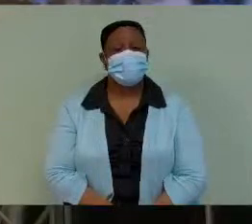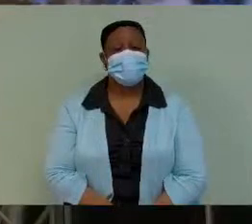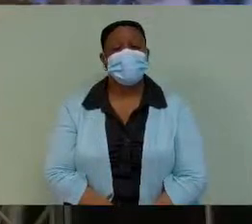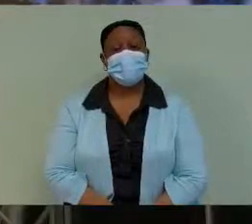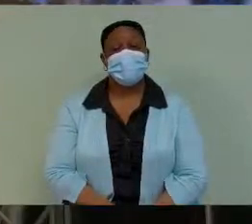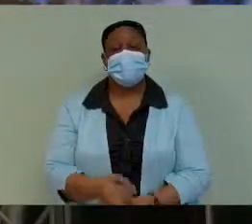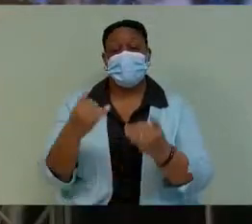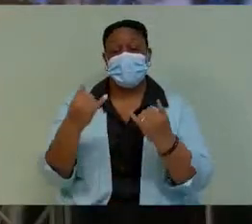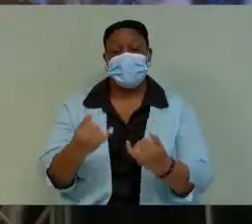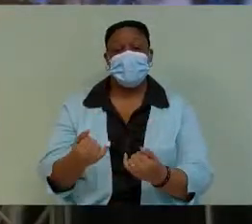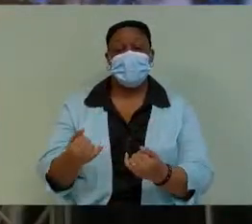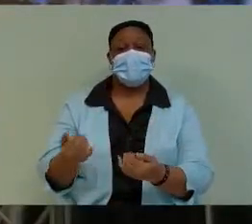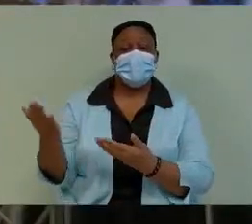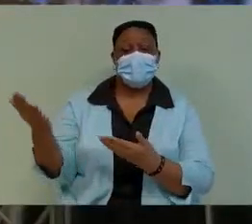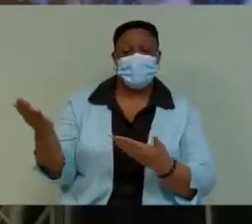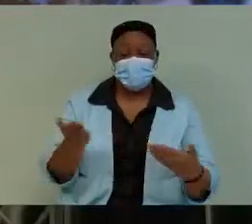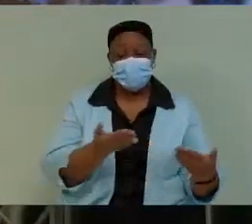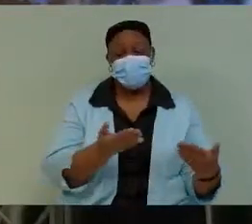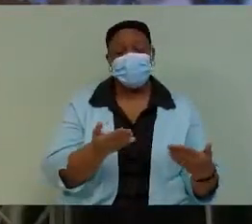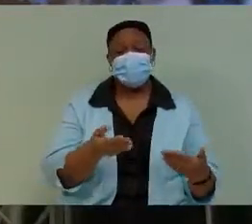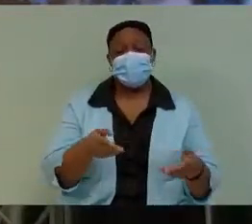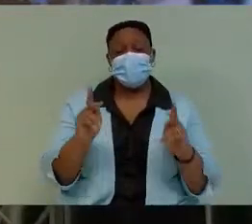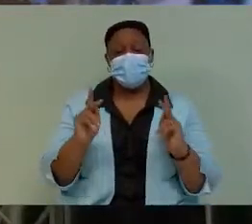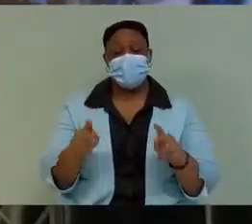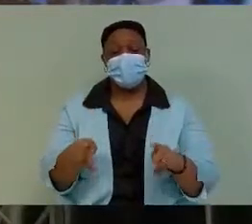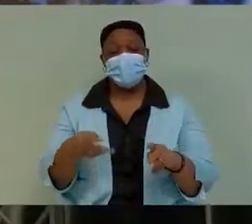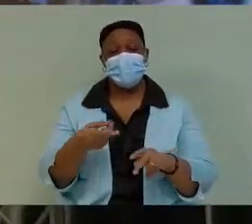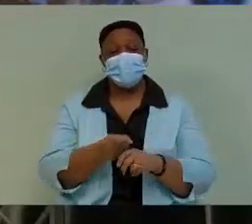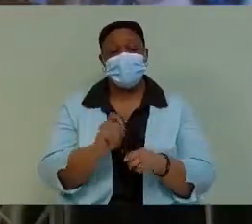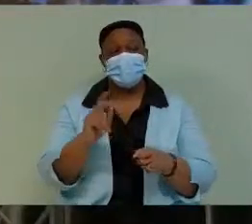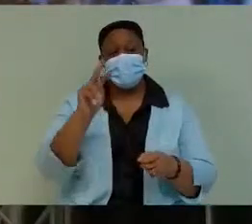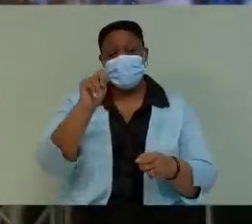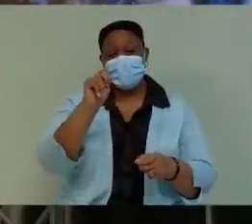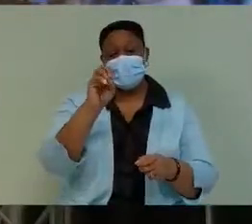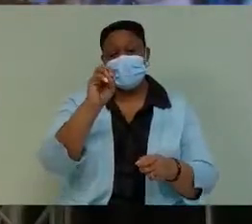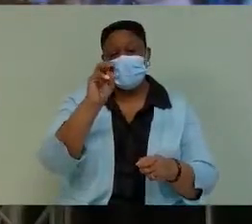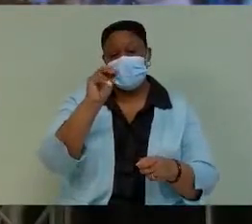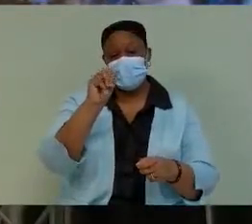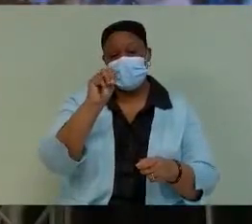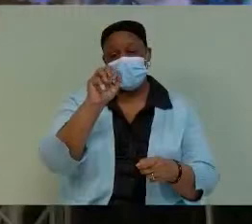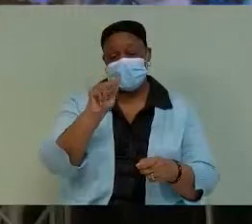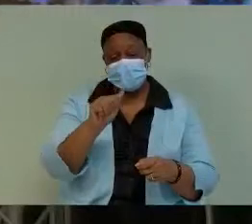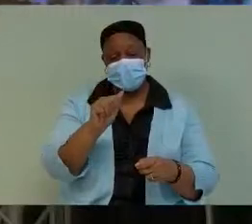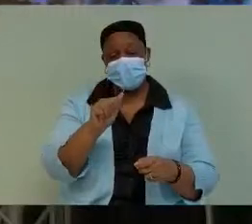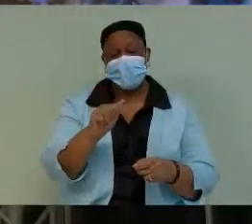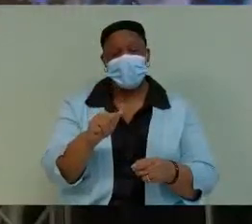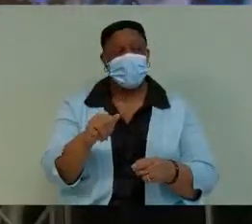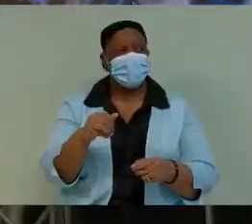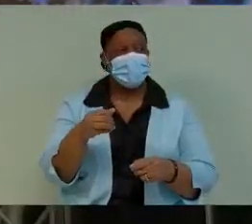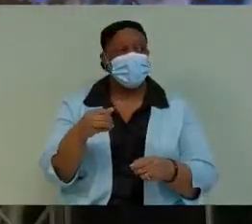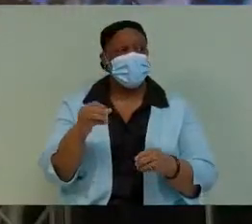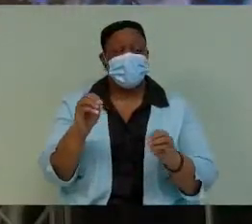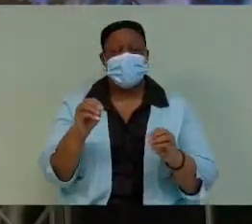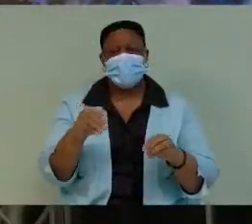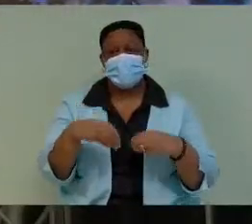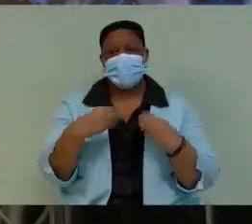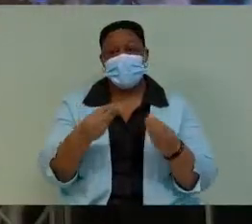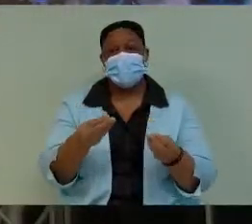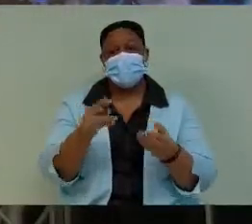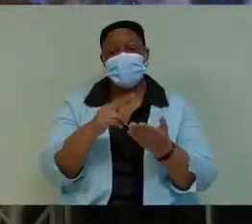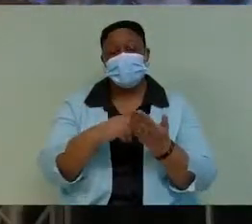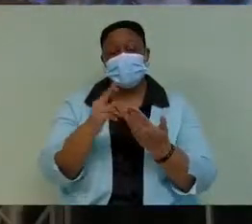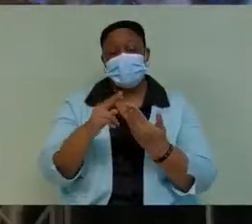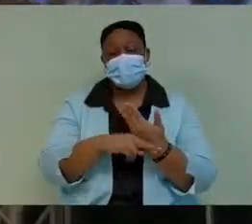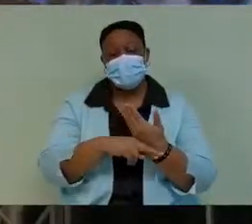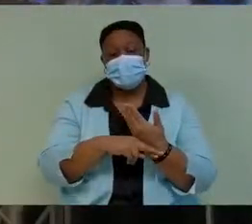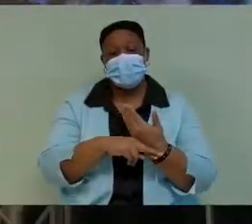Public Relations Officer at NEMA, to give us the NEOC report. She